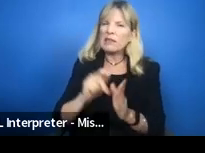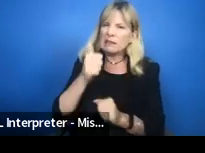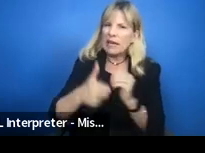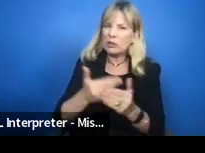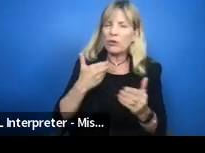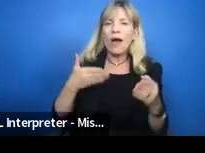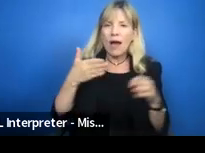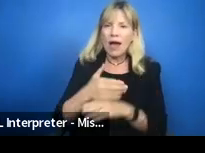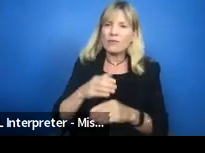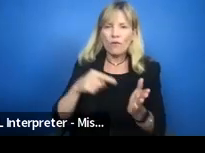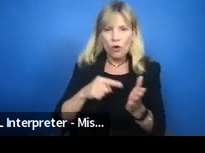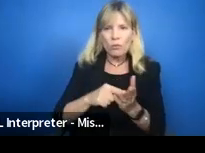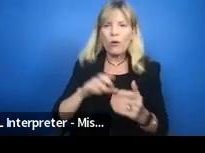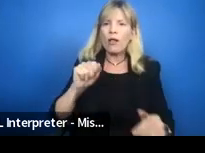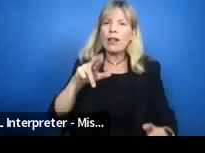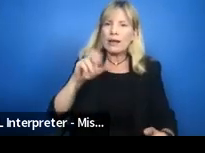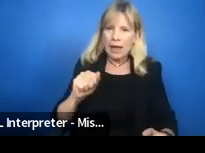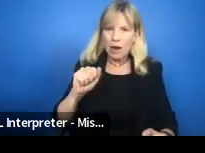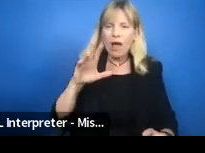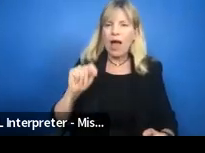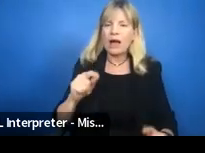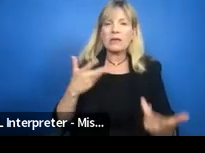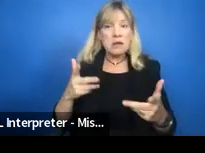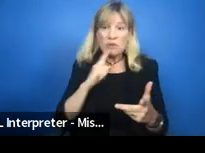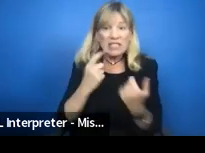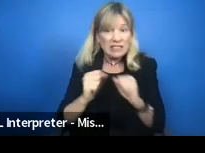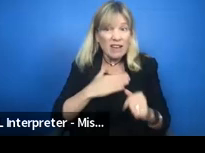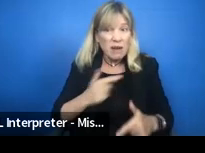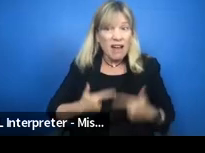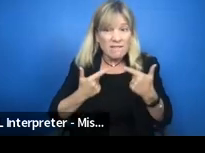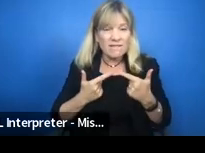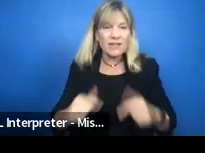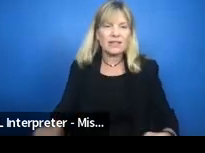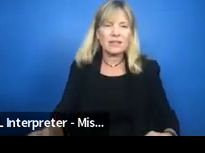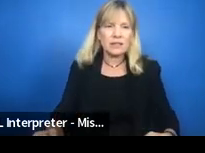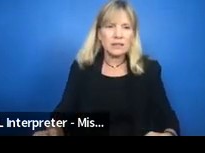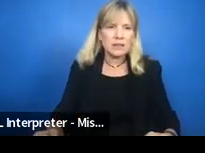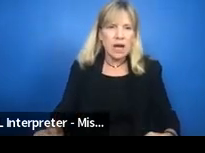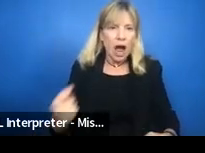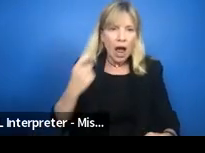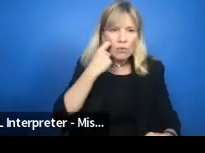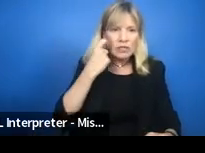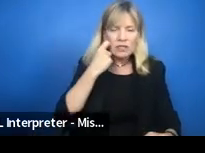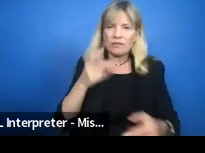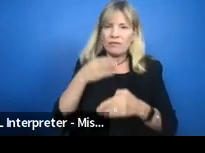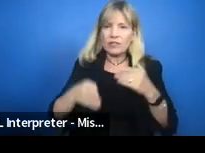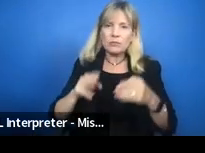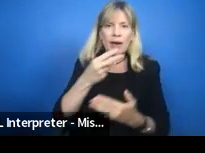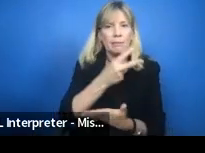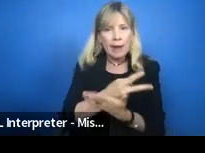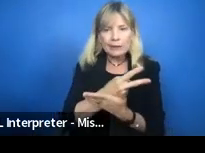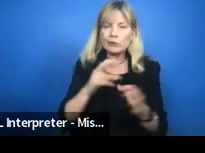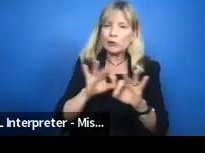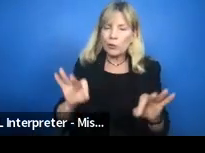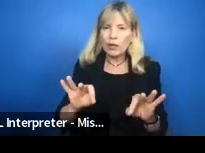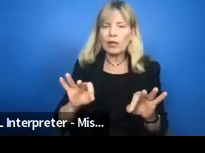the Affordable Care Act had gotten done saving my life, actually. I had recently finished up my master's degree